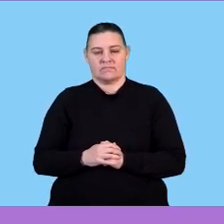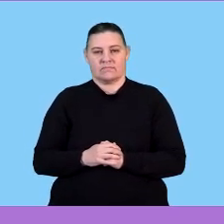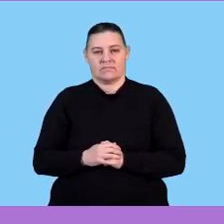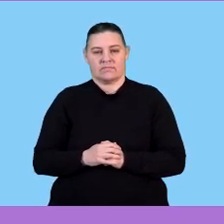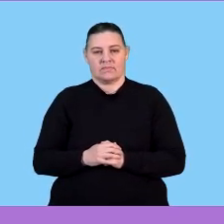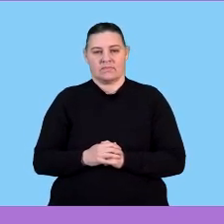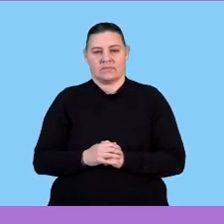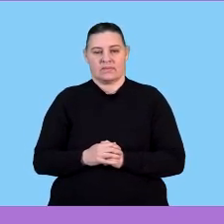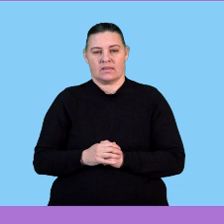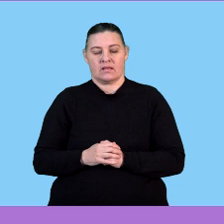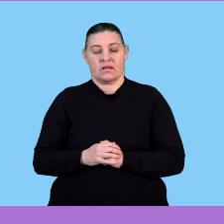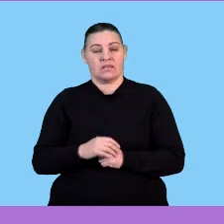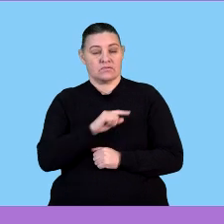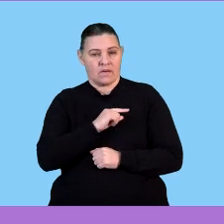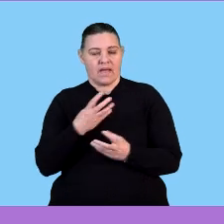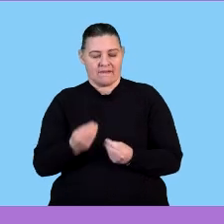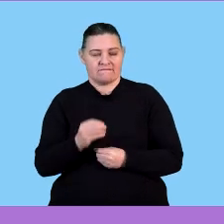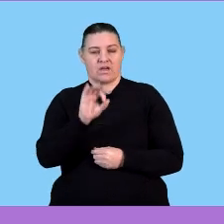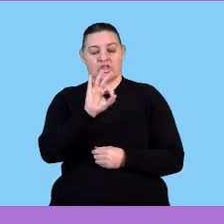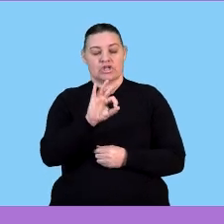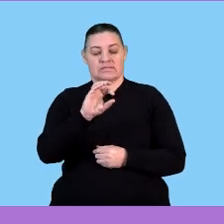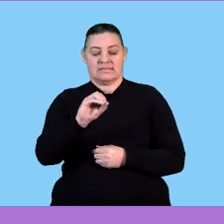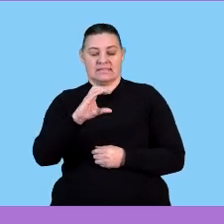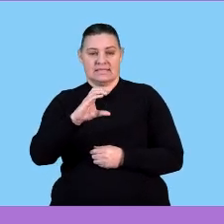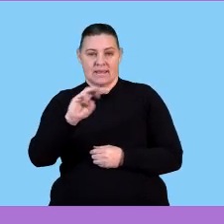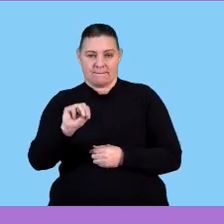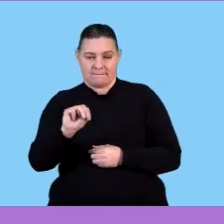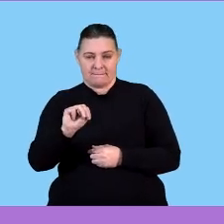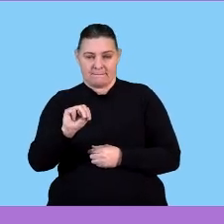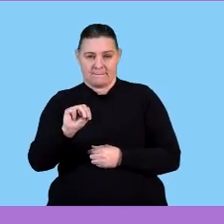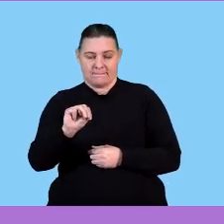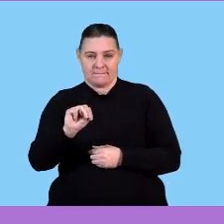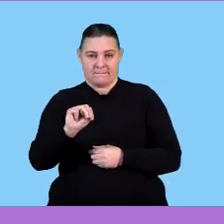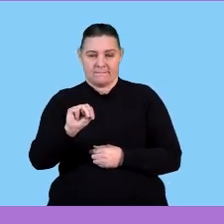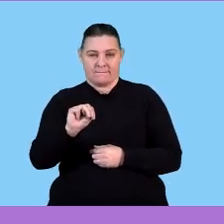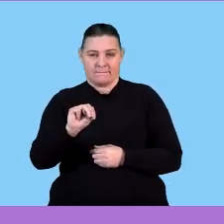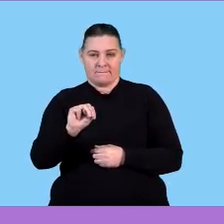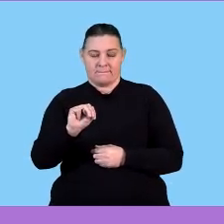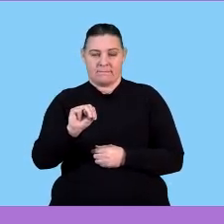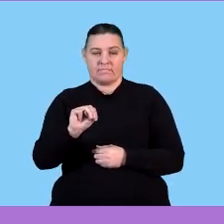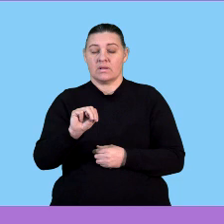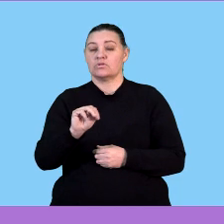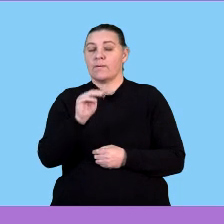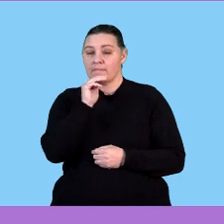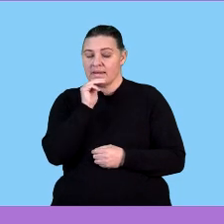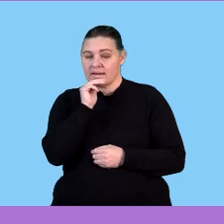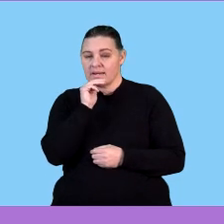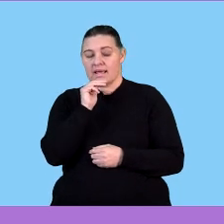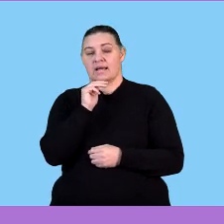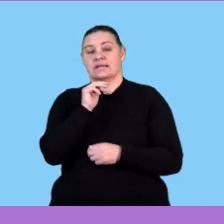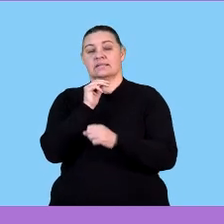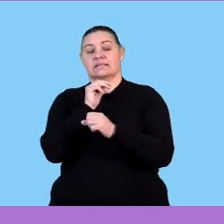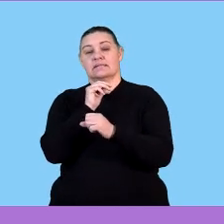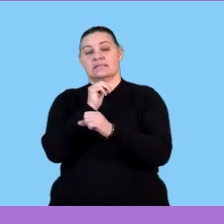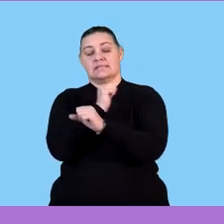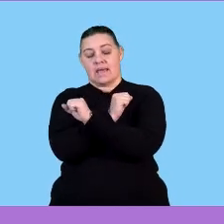Therefore, we have 30 centimeters. So what we need to do, we need to times